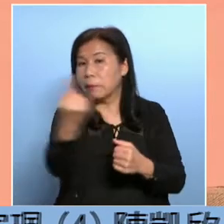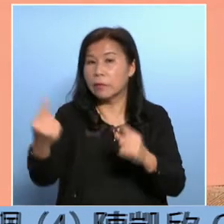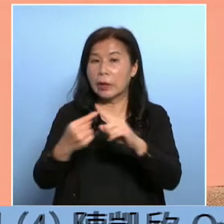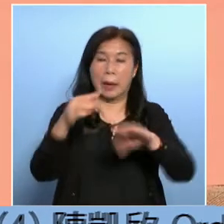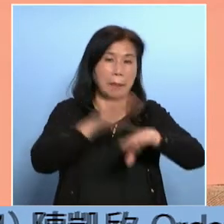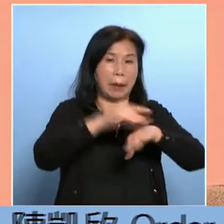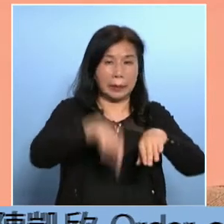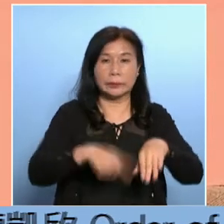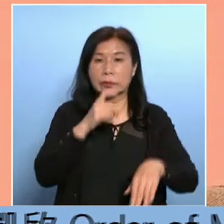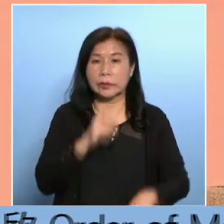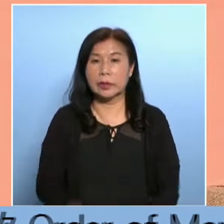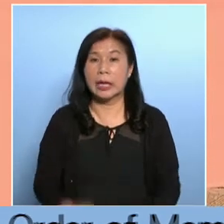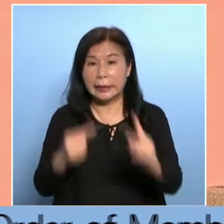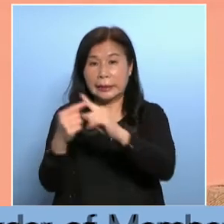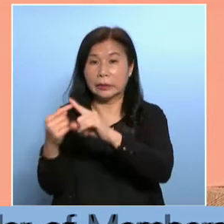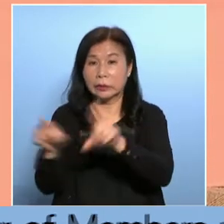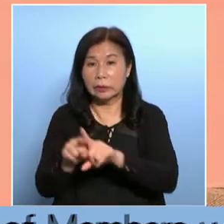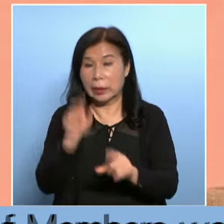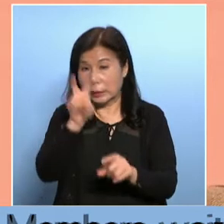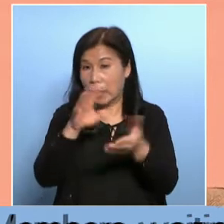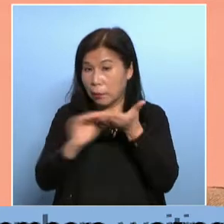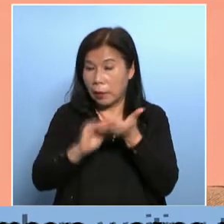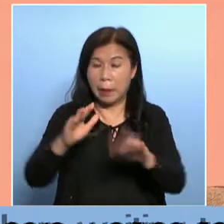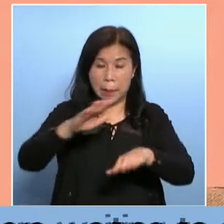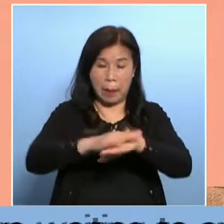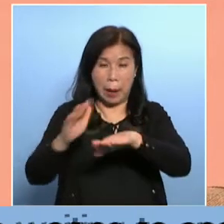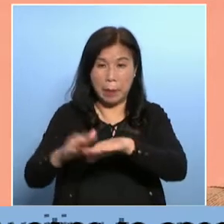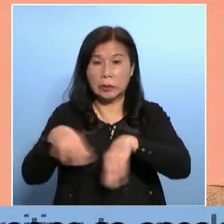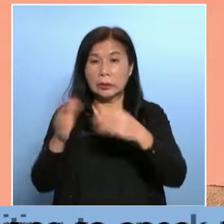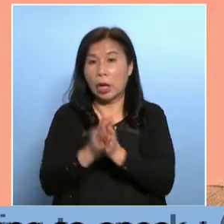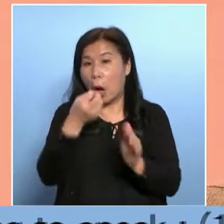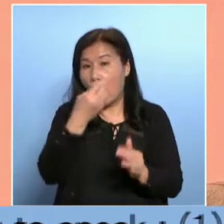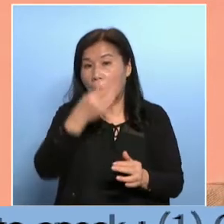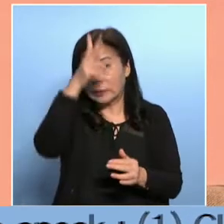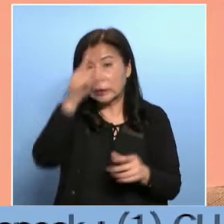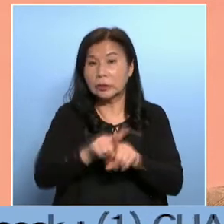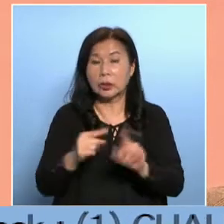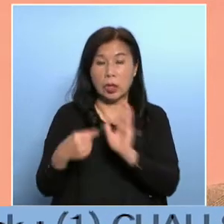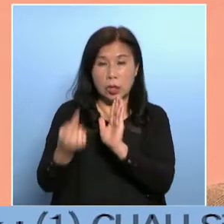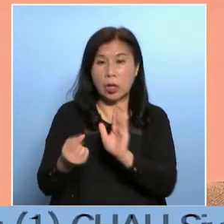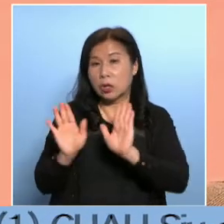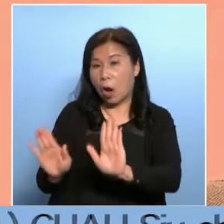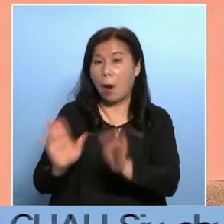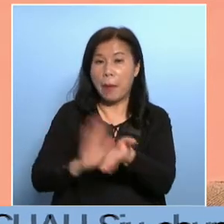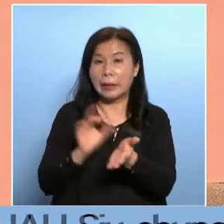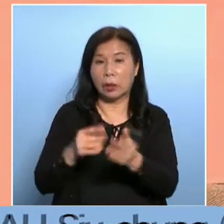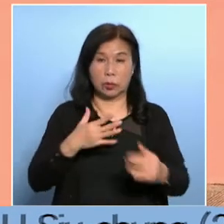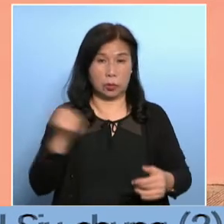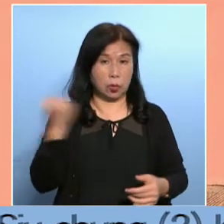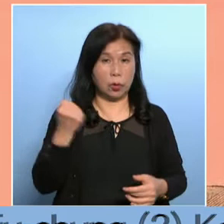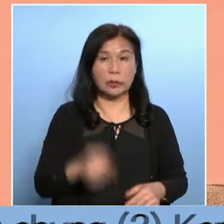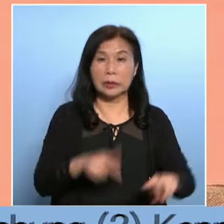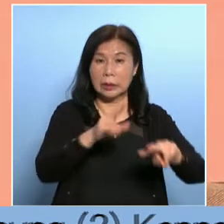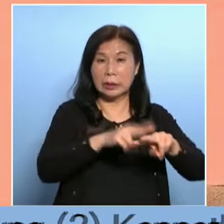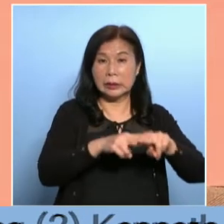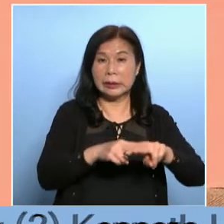to every citizen so that they can feel that the government's effort in fighting